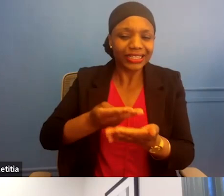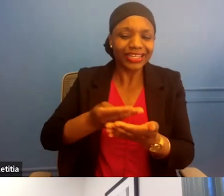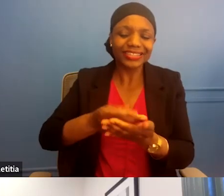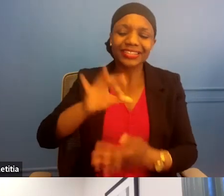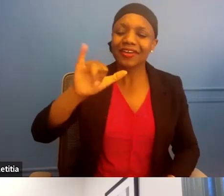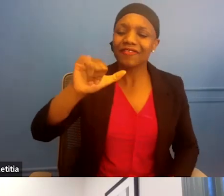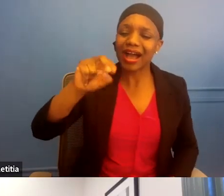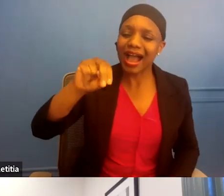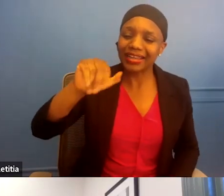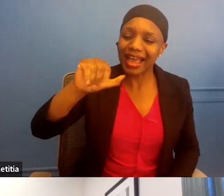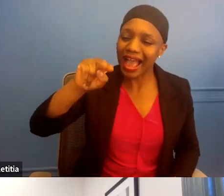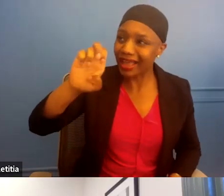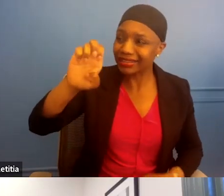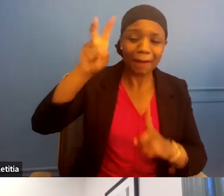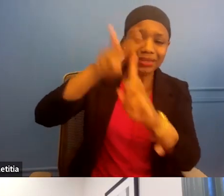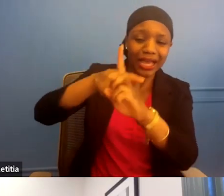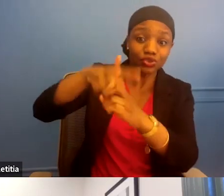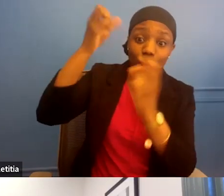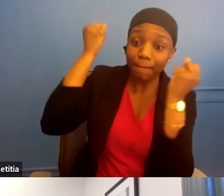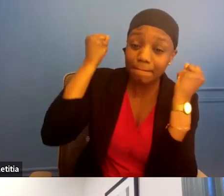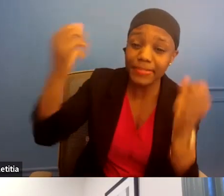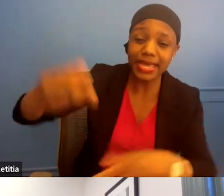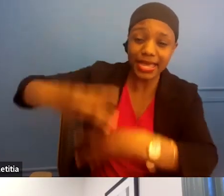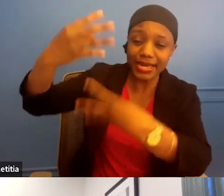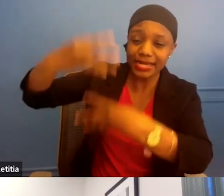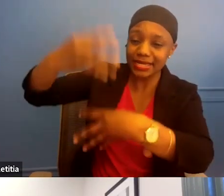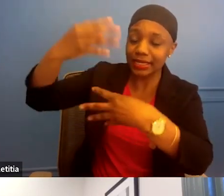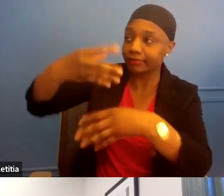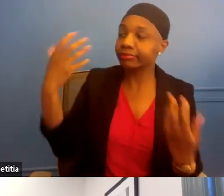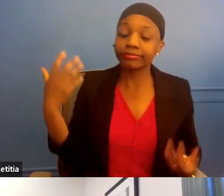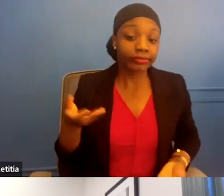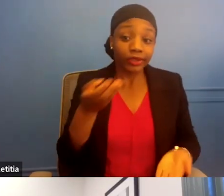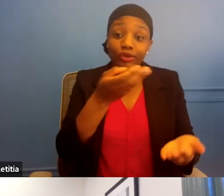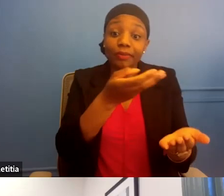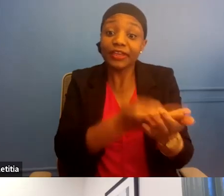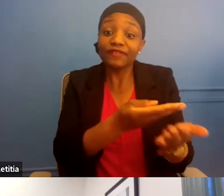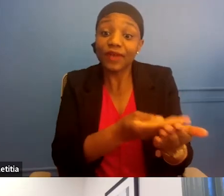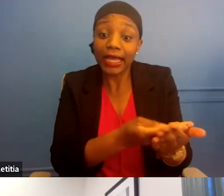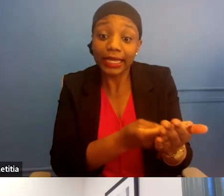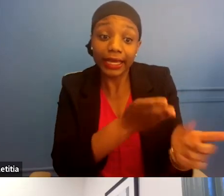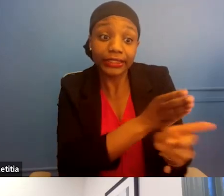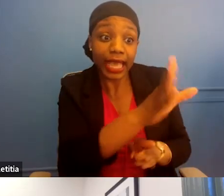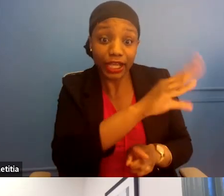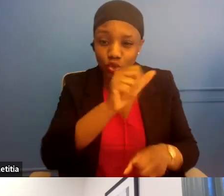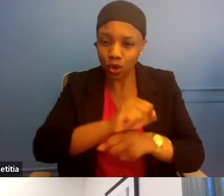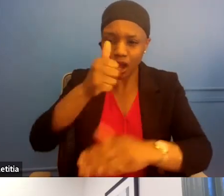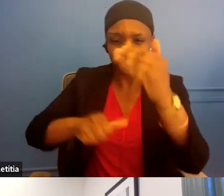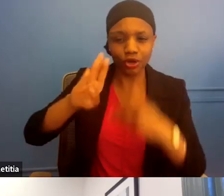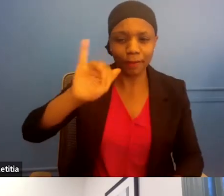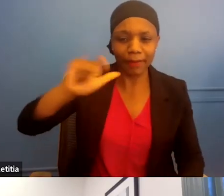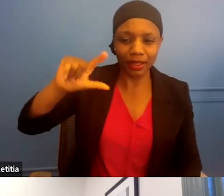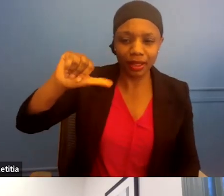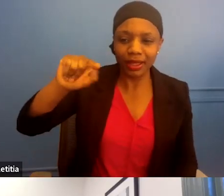finance applies to so many different things. You could be, you know, finance and work at the Bill Gates Foundation because you're working on